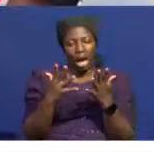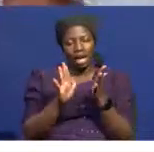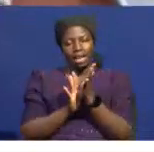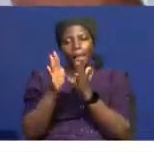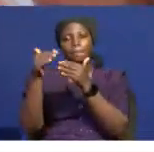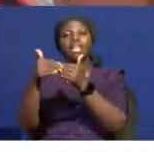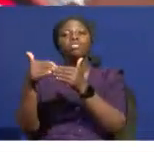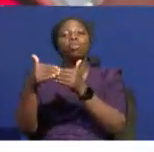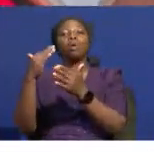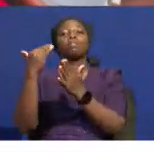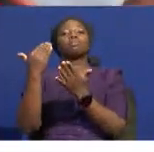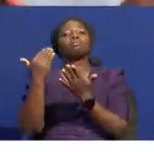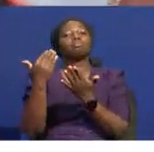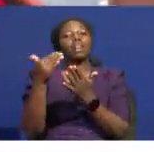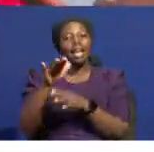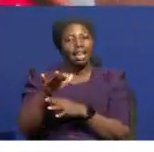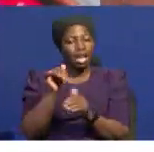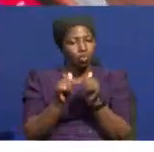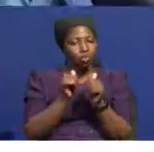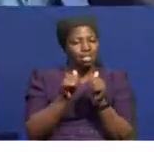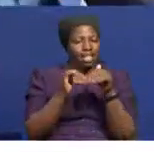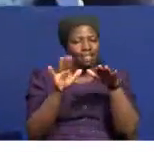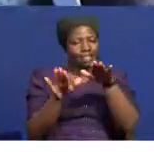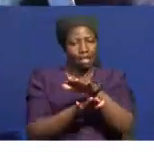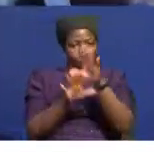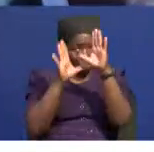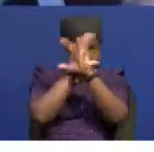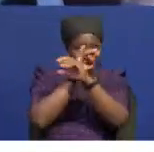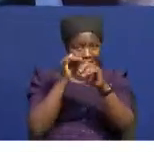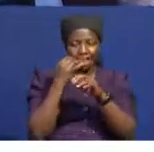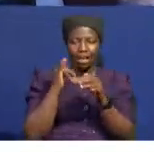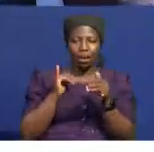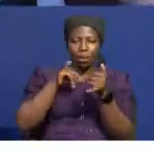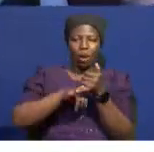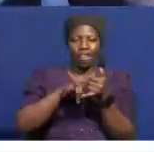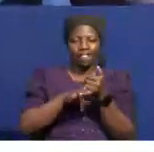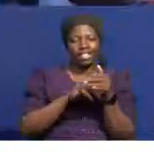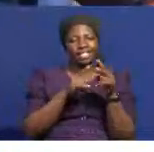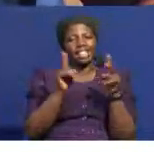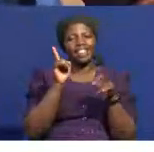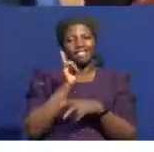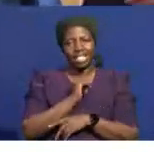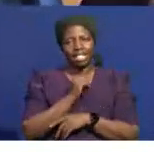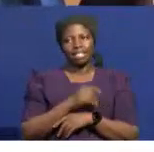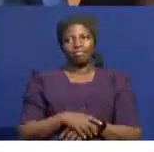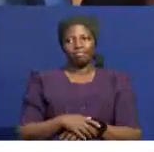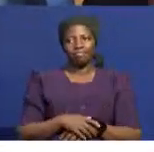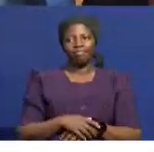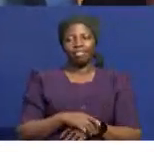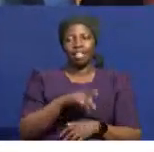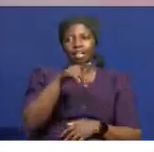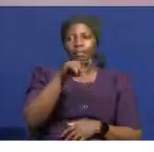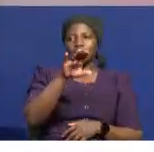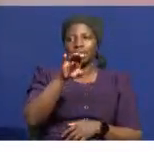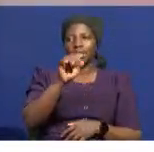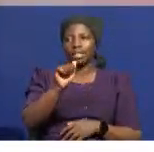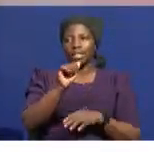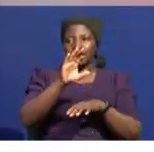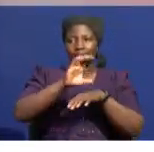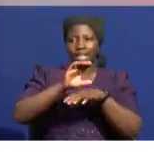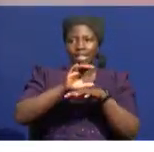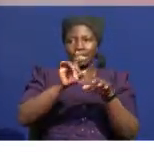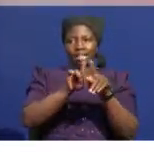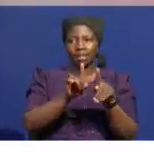implemented by the Office of the Spouse of the Deputy President, Say No to Drugs Organization, the Presbyterian Church, and the